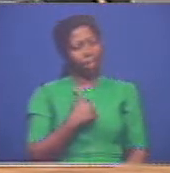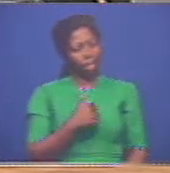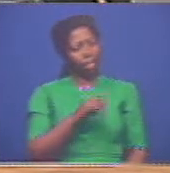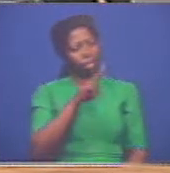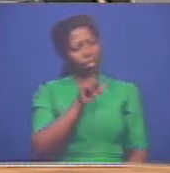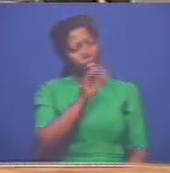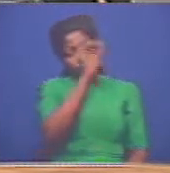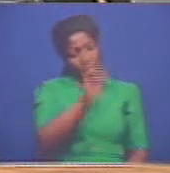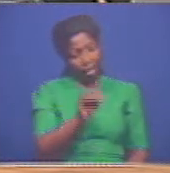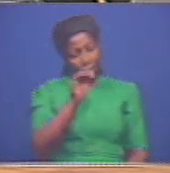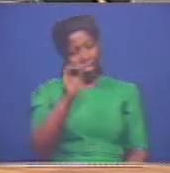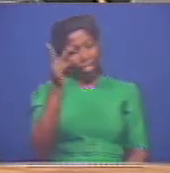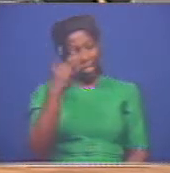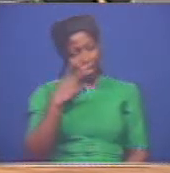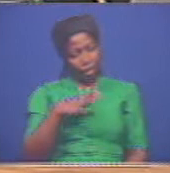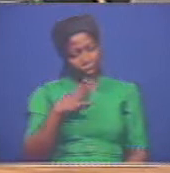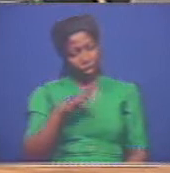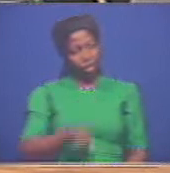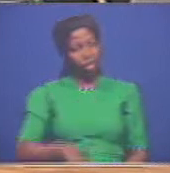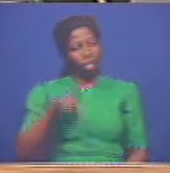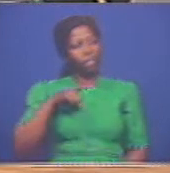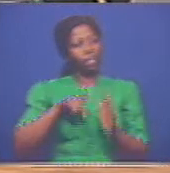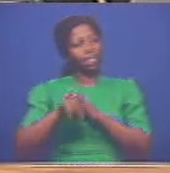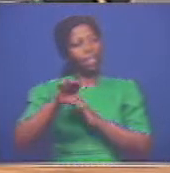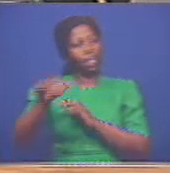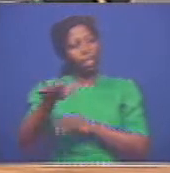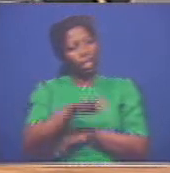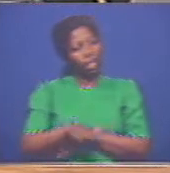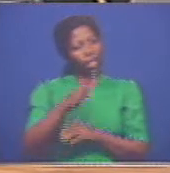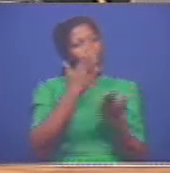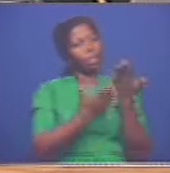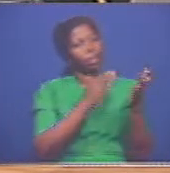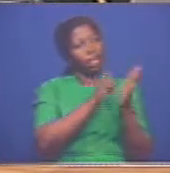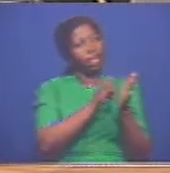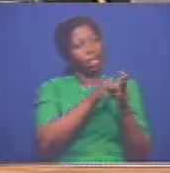population, they live in urban areas. It is estimated that by the